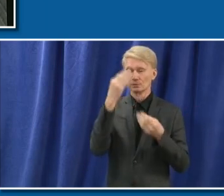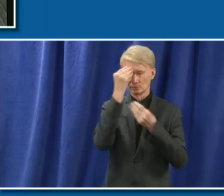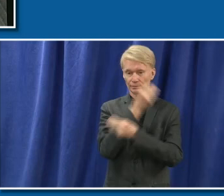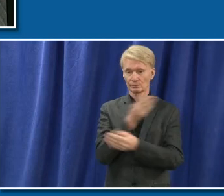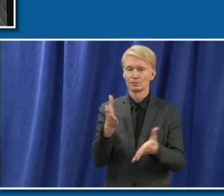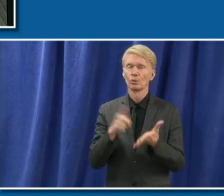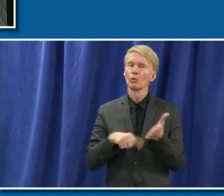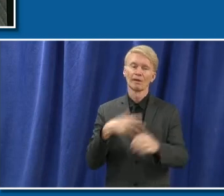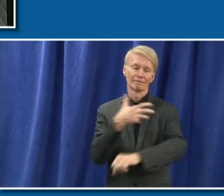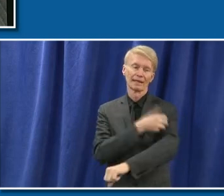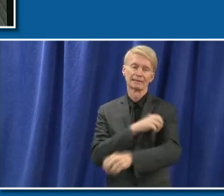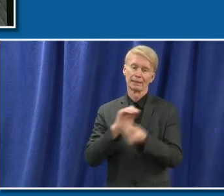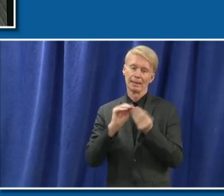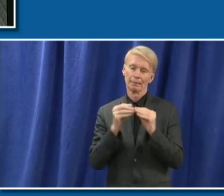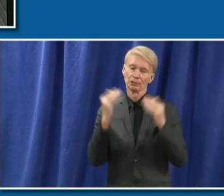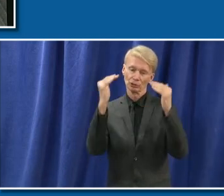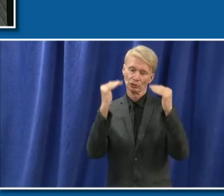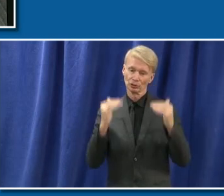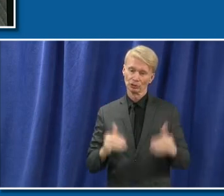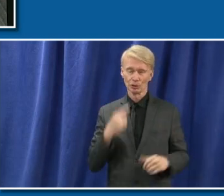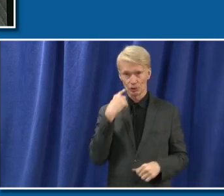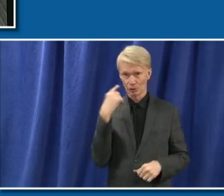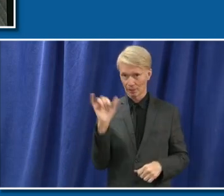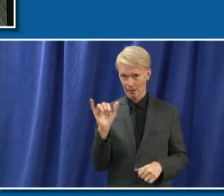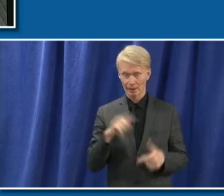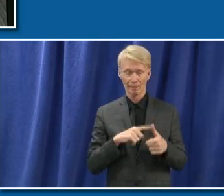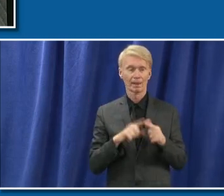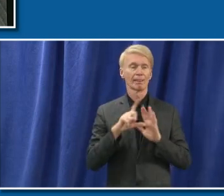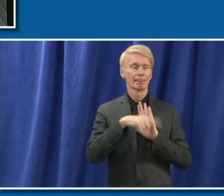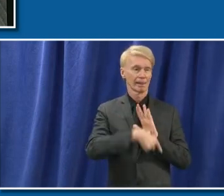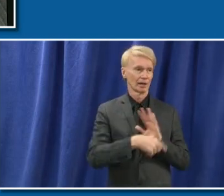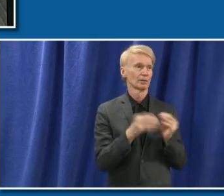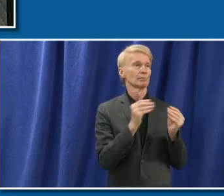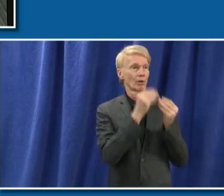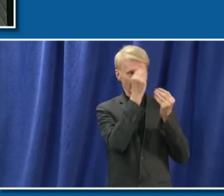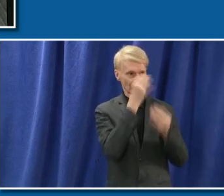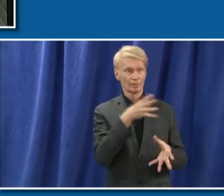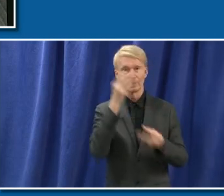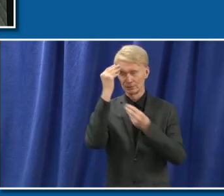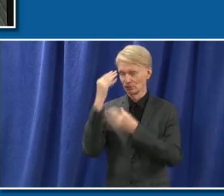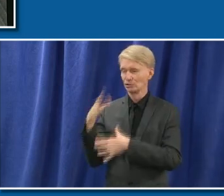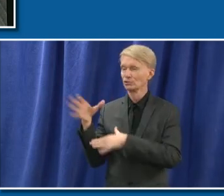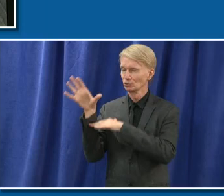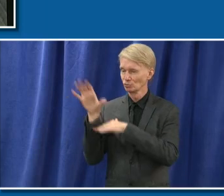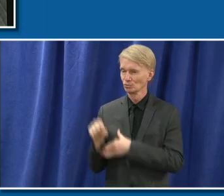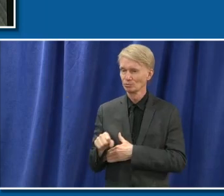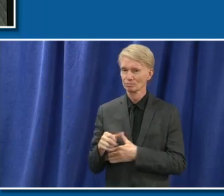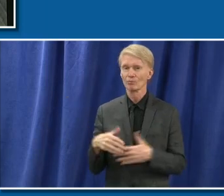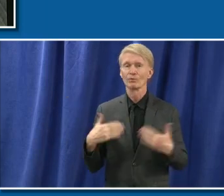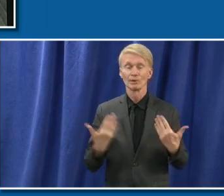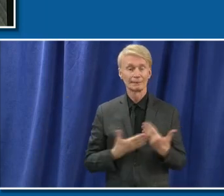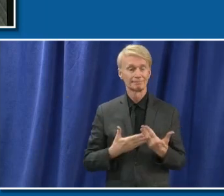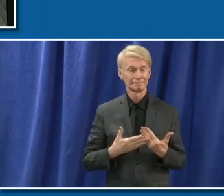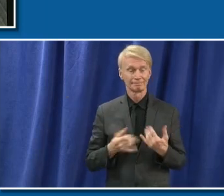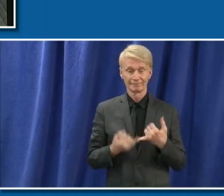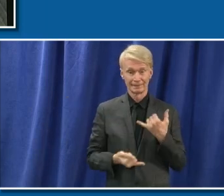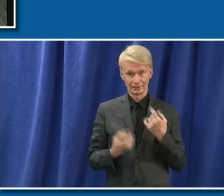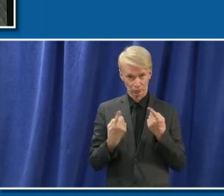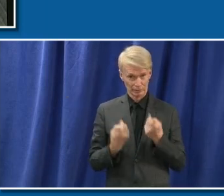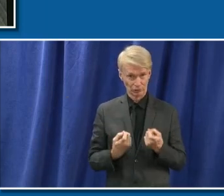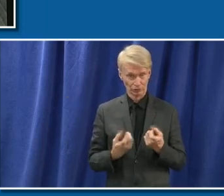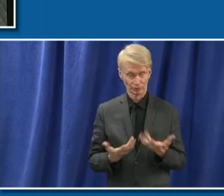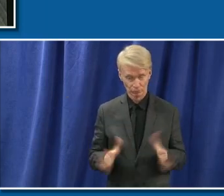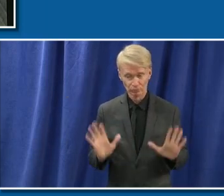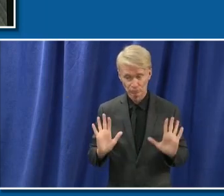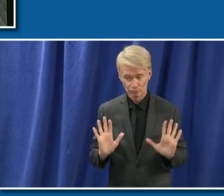look like, and then as time goes by, we'll be sharing more demographics in the same way that you've gotten used to. All right, I think this is our last question for the evening.